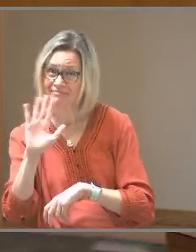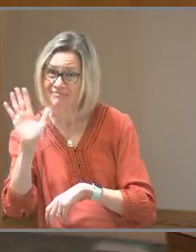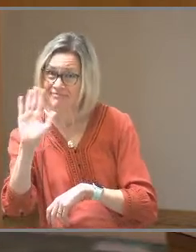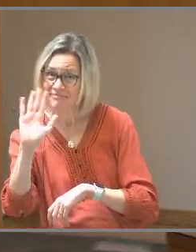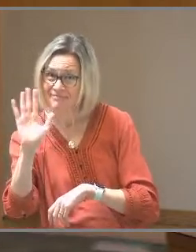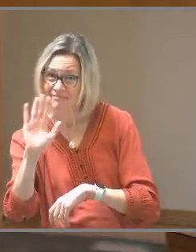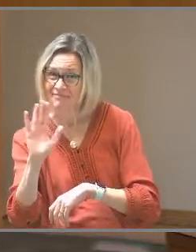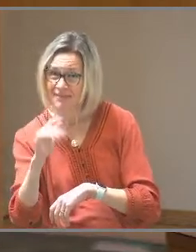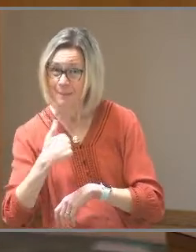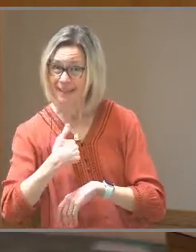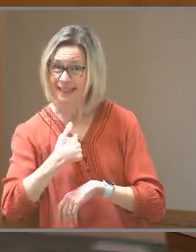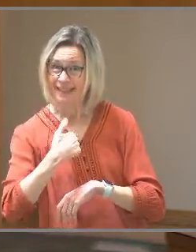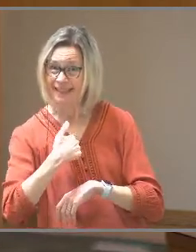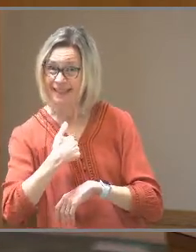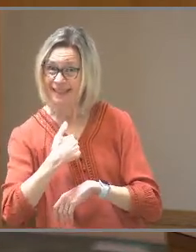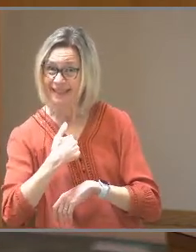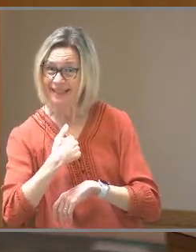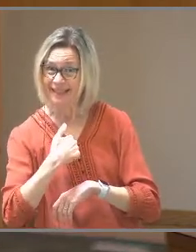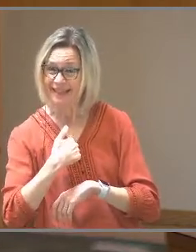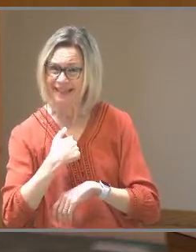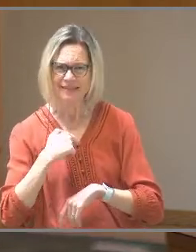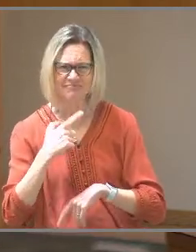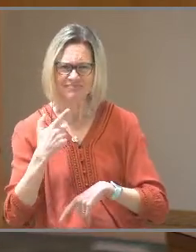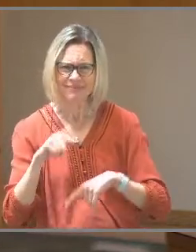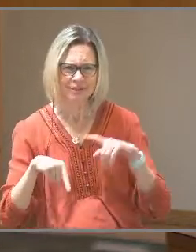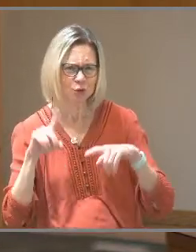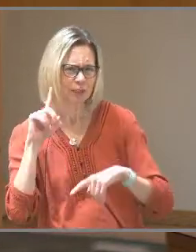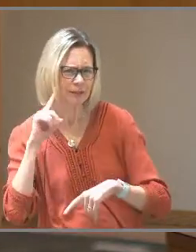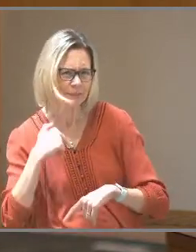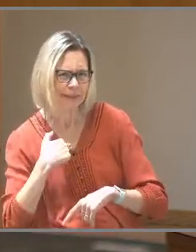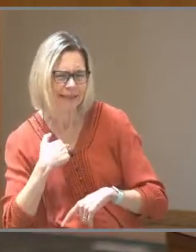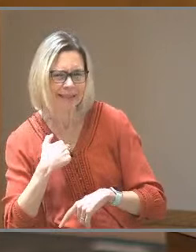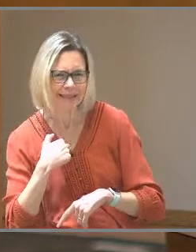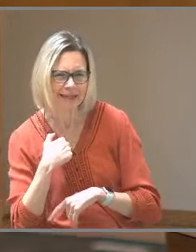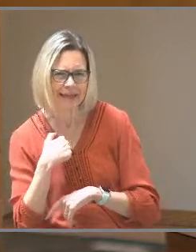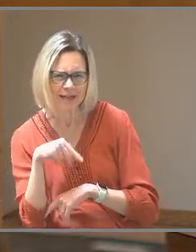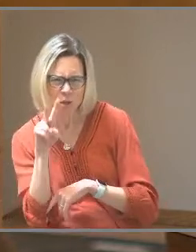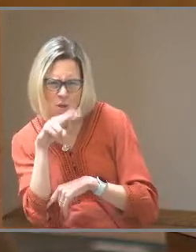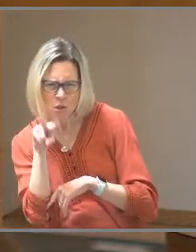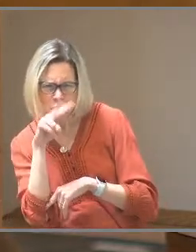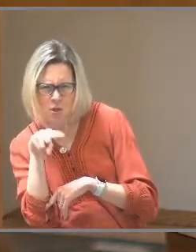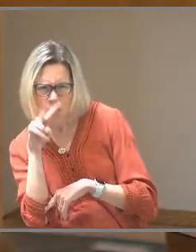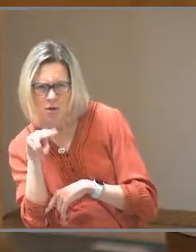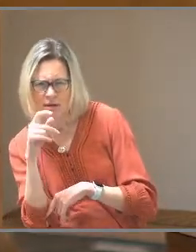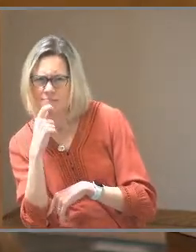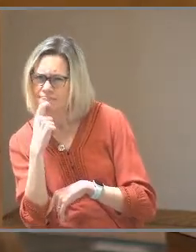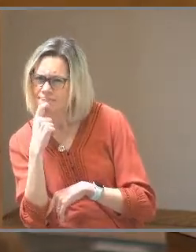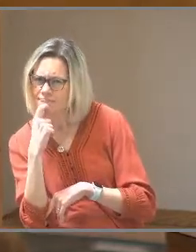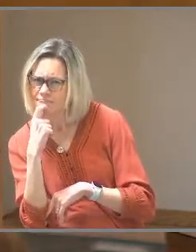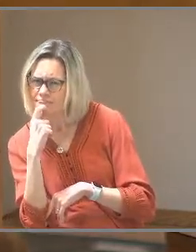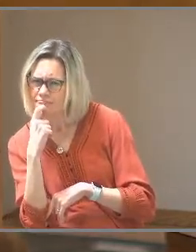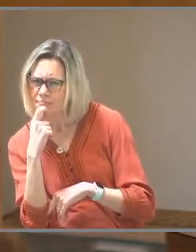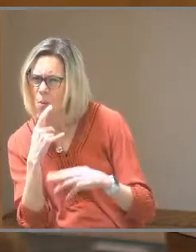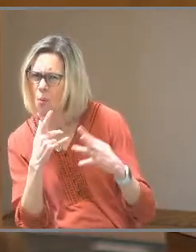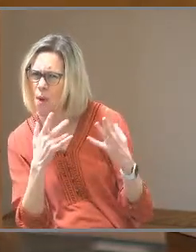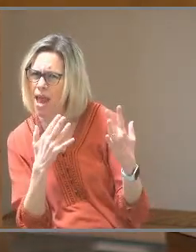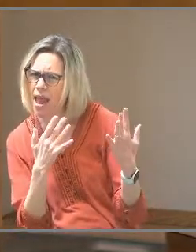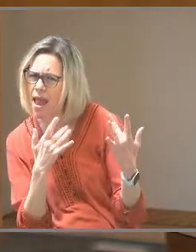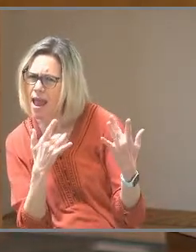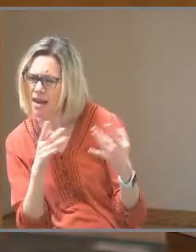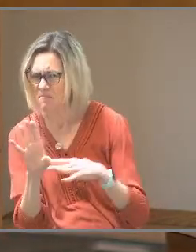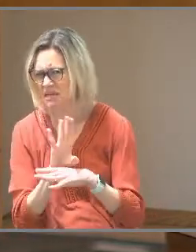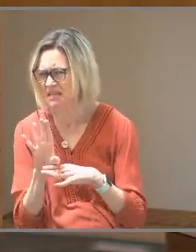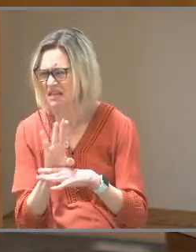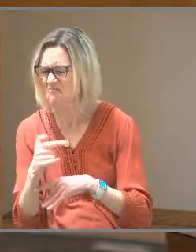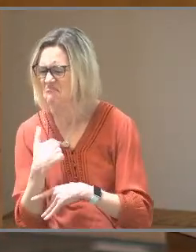I just wave at him, and I say, "It's me." And he didn't hear me. And he looked at me and said, "Wait, I am busy."